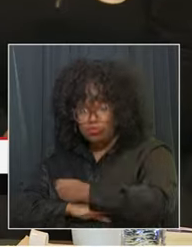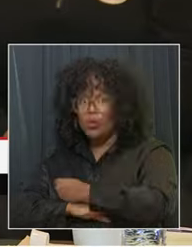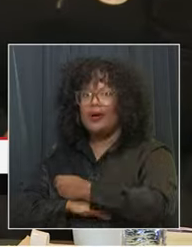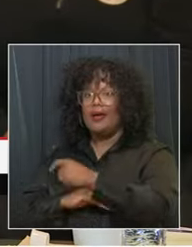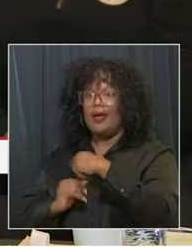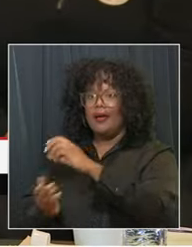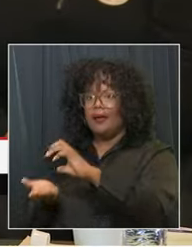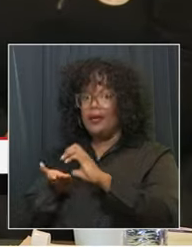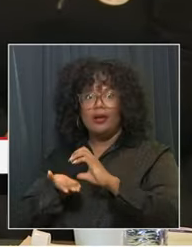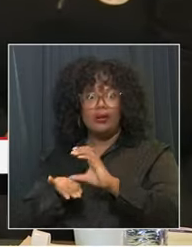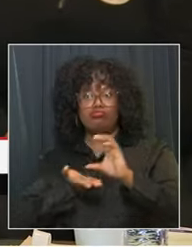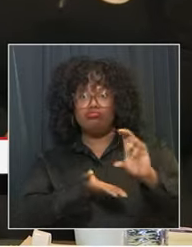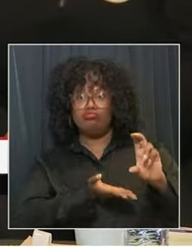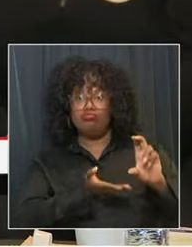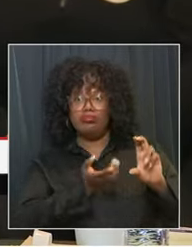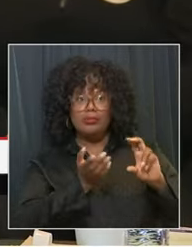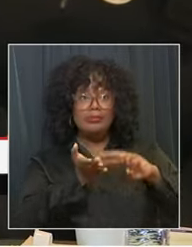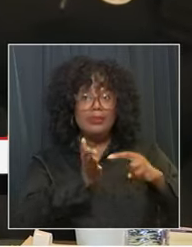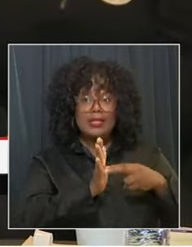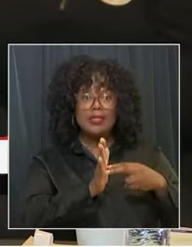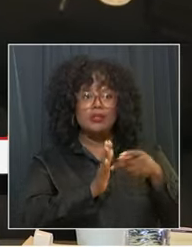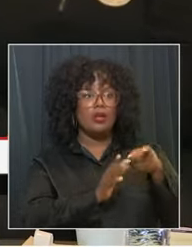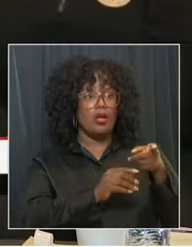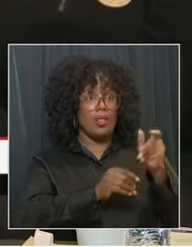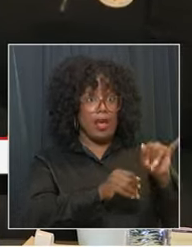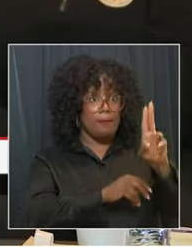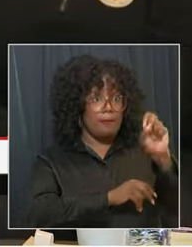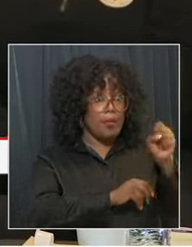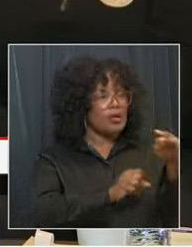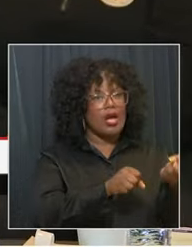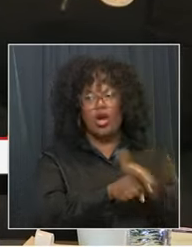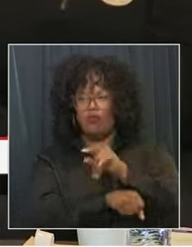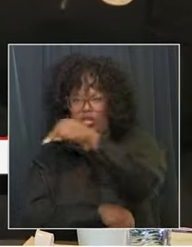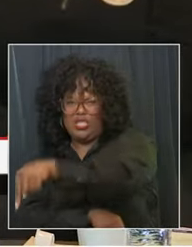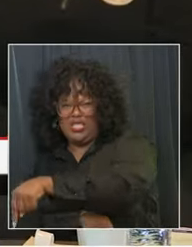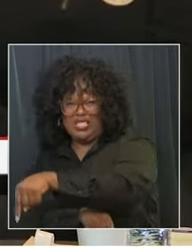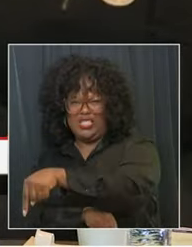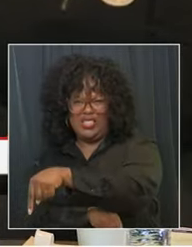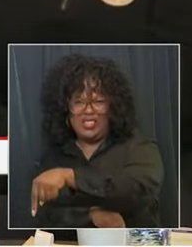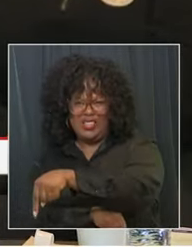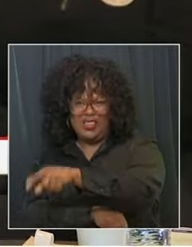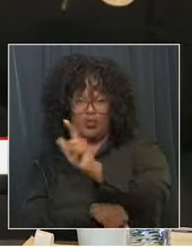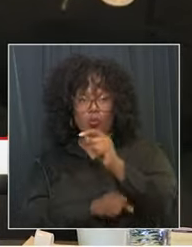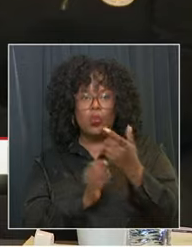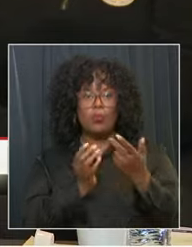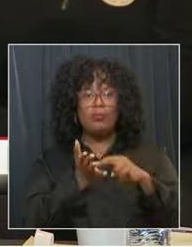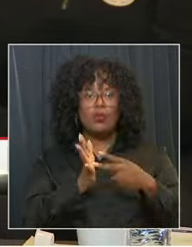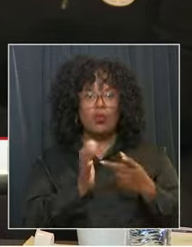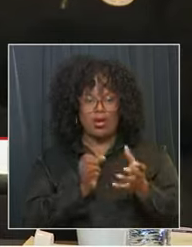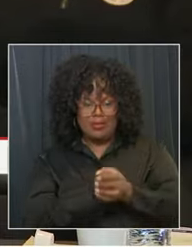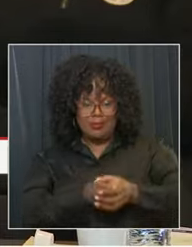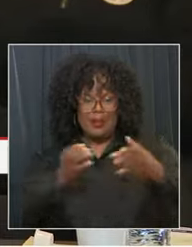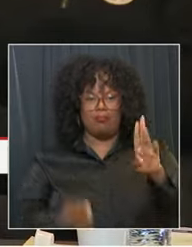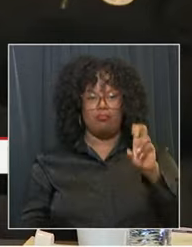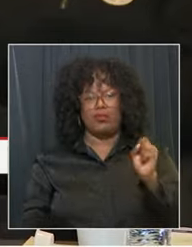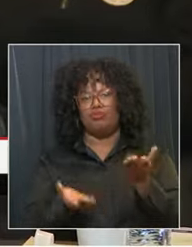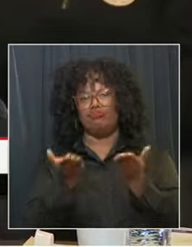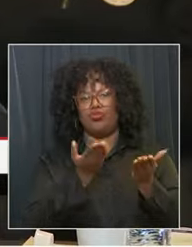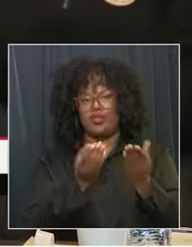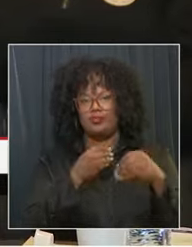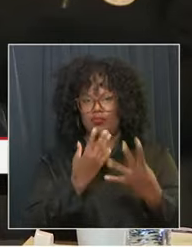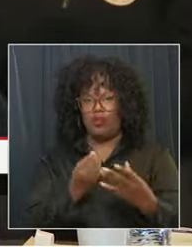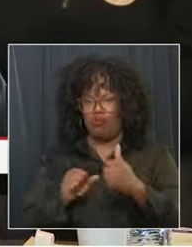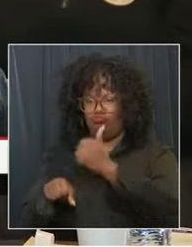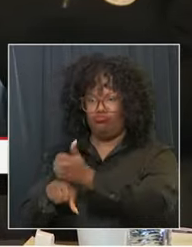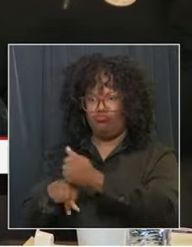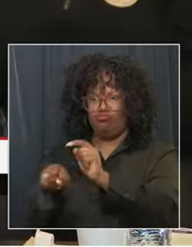would not normally have operated but for the closure of the circulator. So with streetcar, and this is sort of, there's a savings and a cost avoidance. The cost